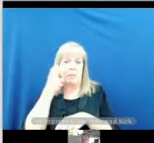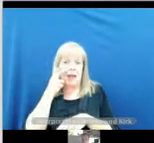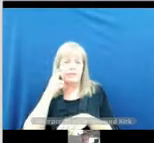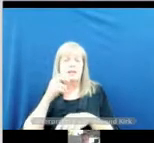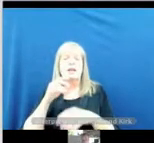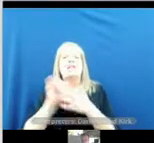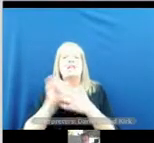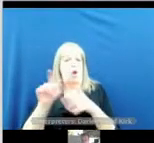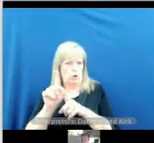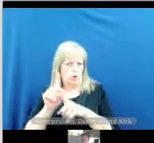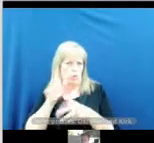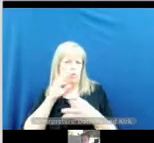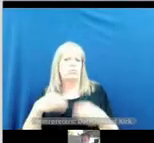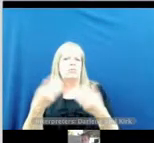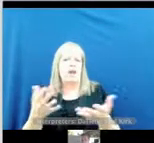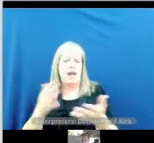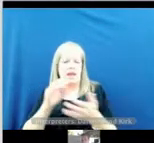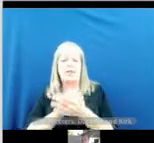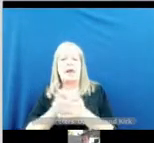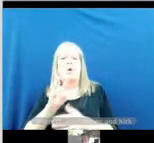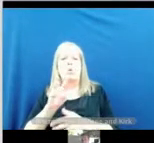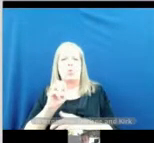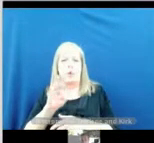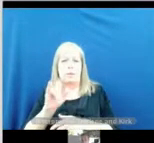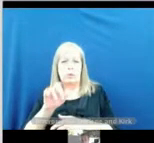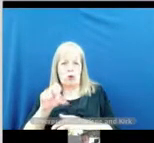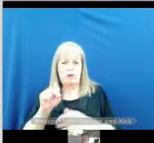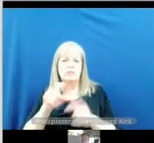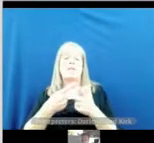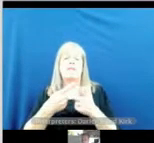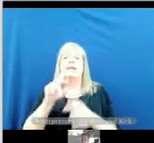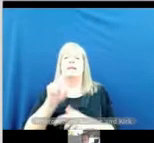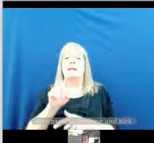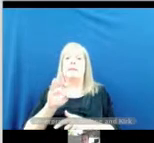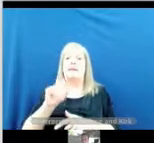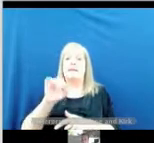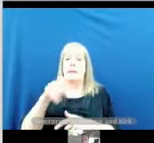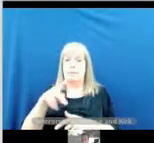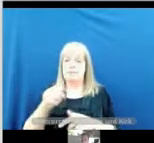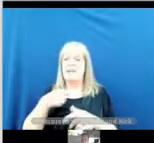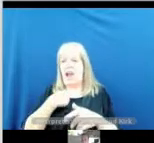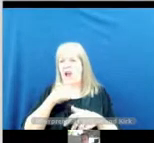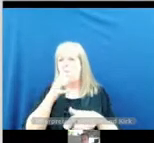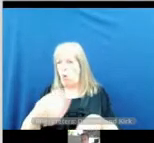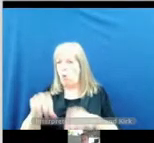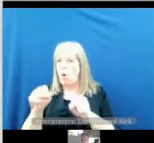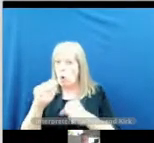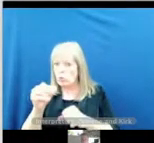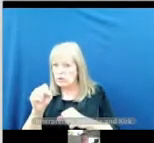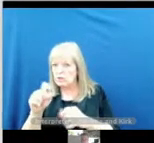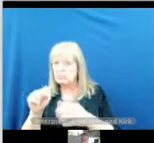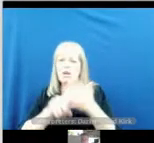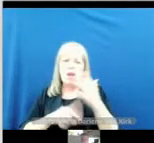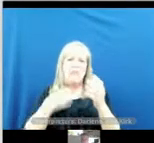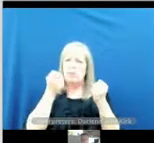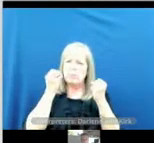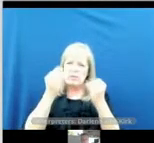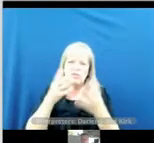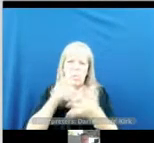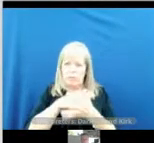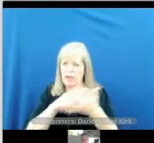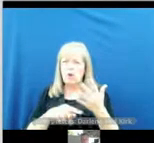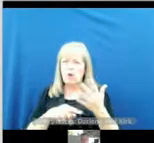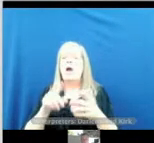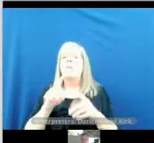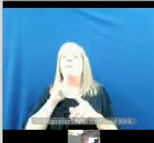I mentioned DBTIP, which is the business that I host, and I have a whole host of items there. But you also can turn to, I would